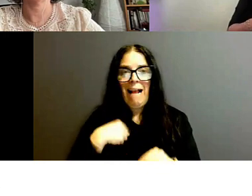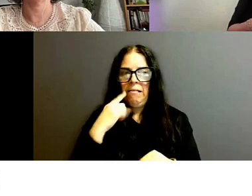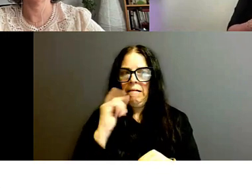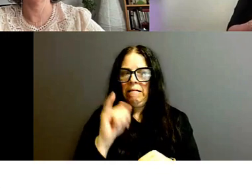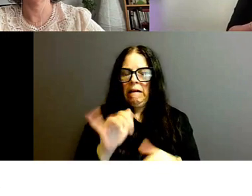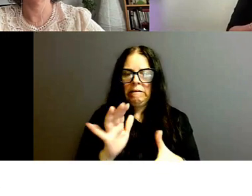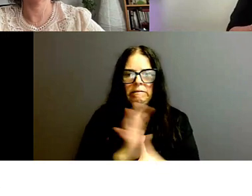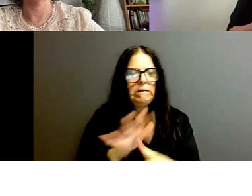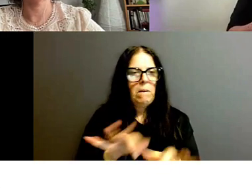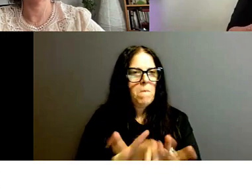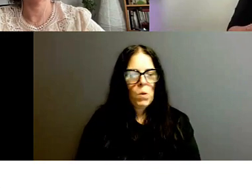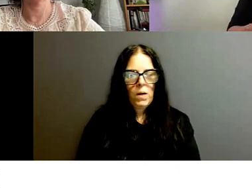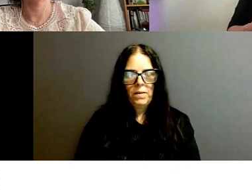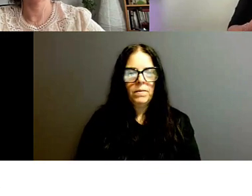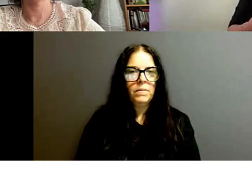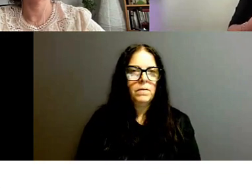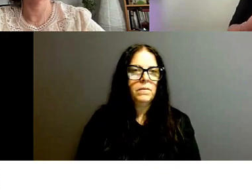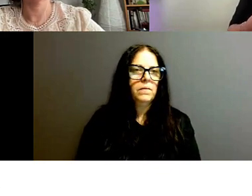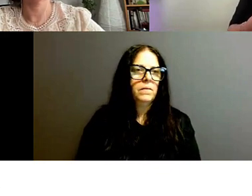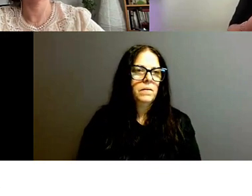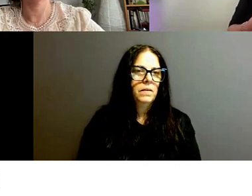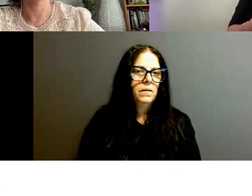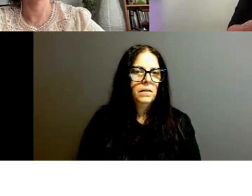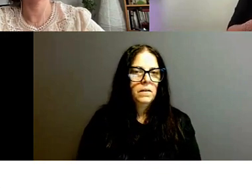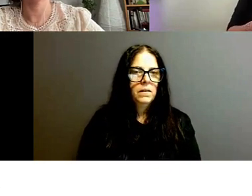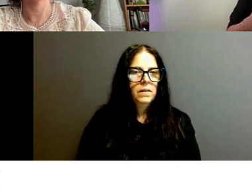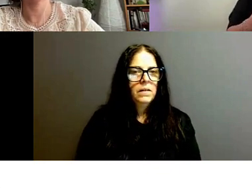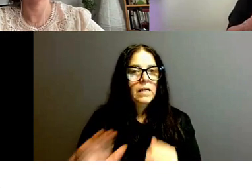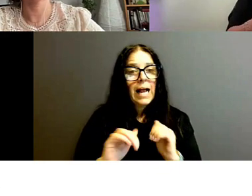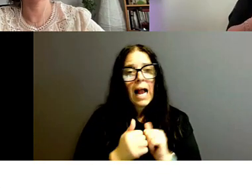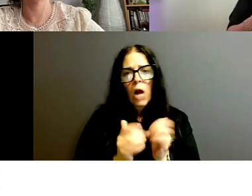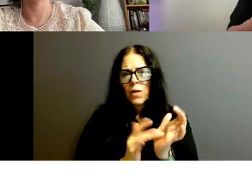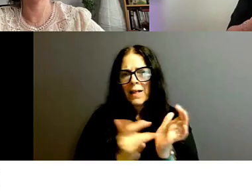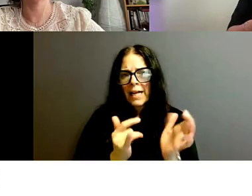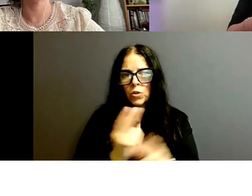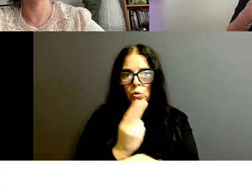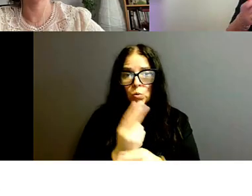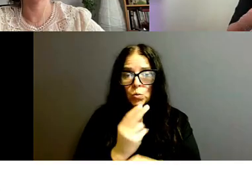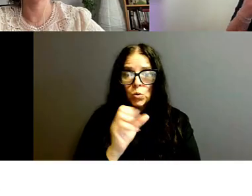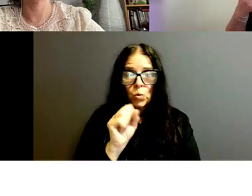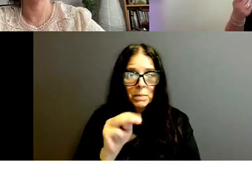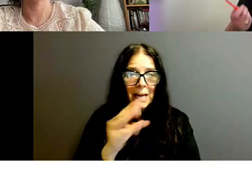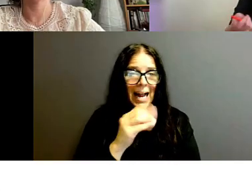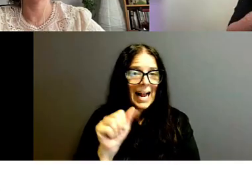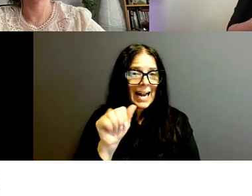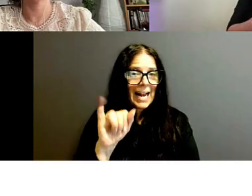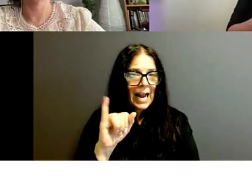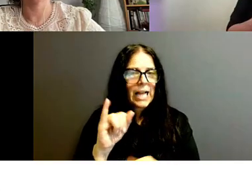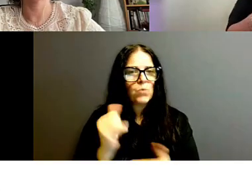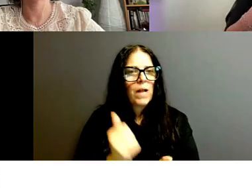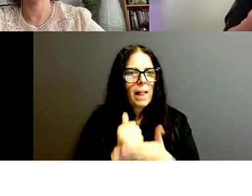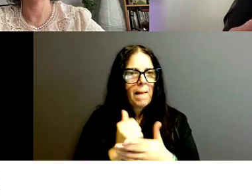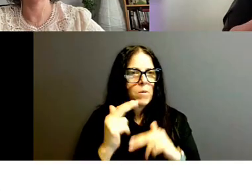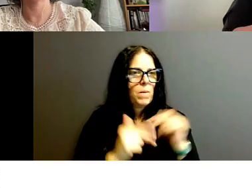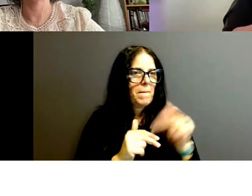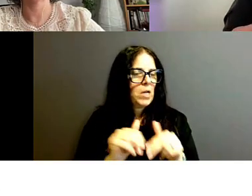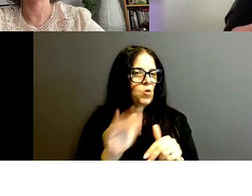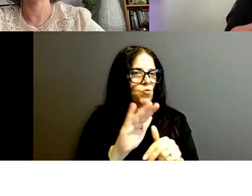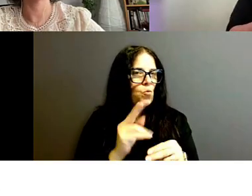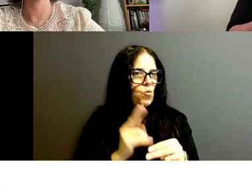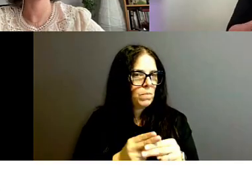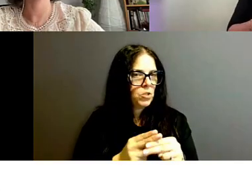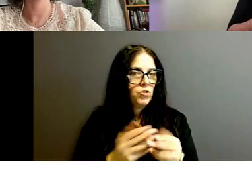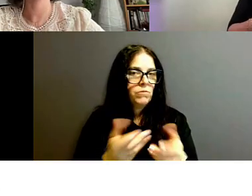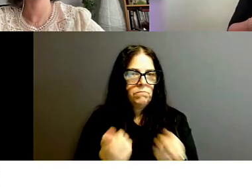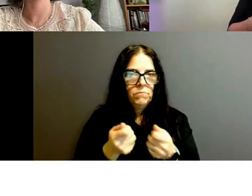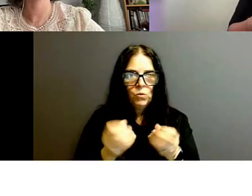important. And then how do you leverage social media and using AI to help you to build your reputation, attracting new